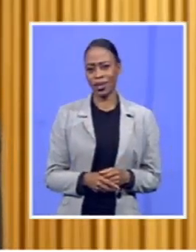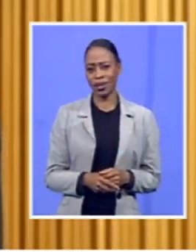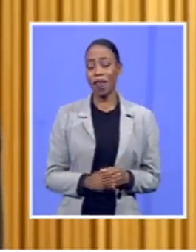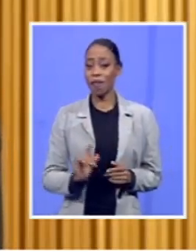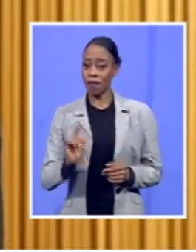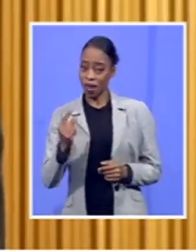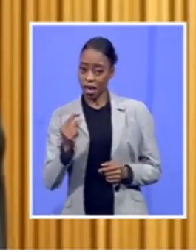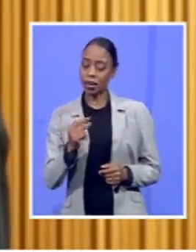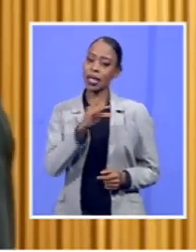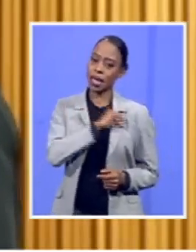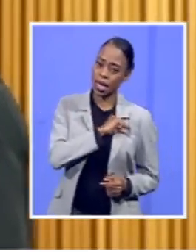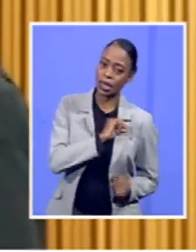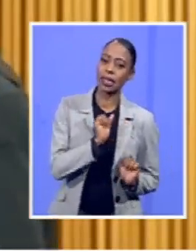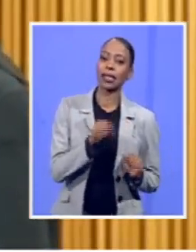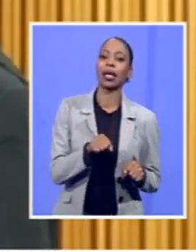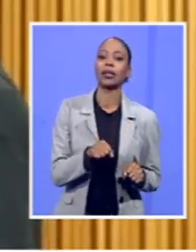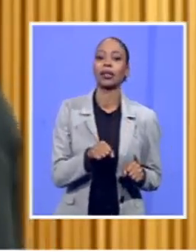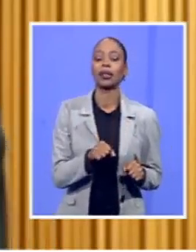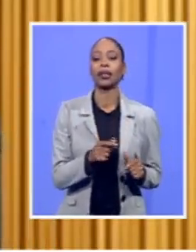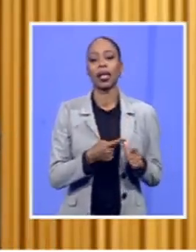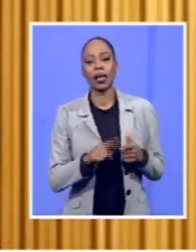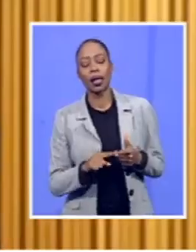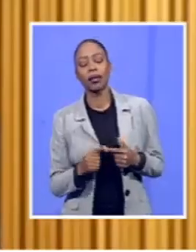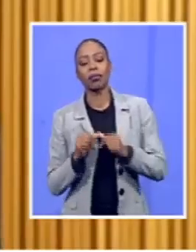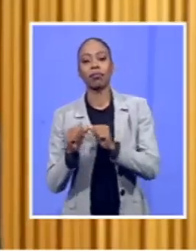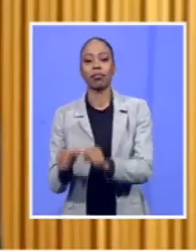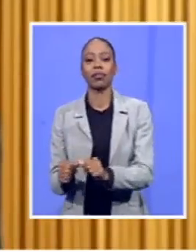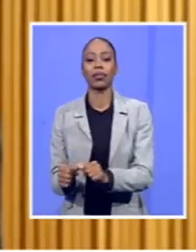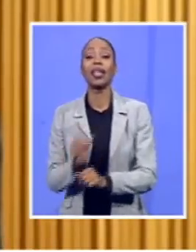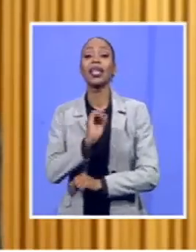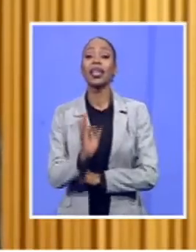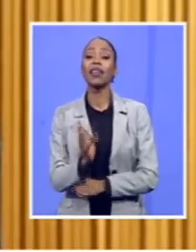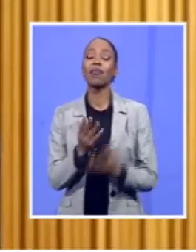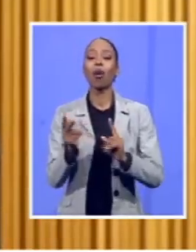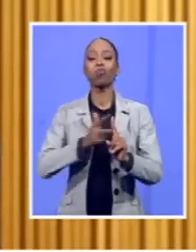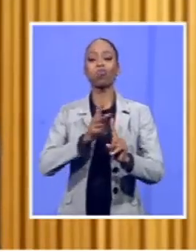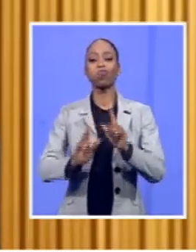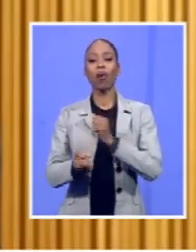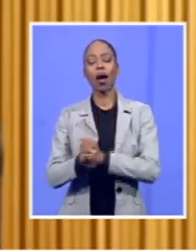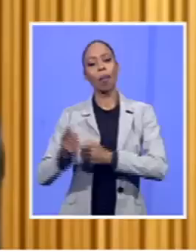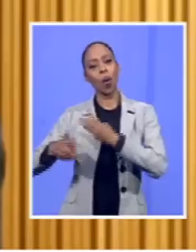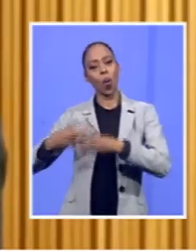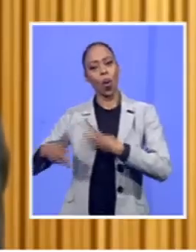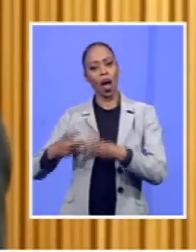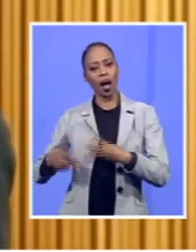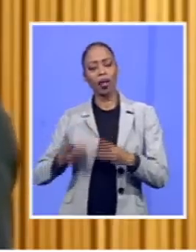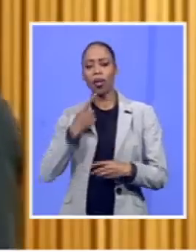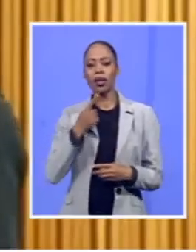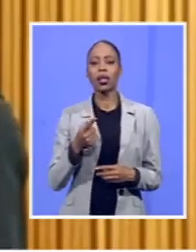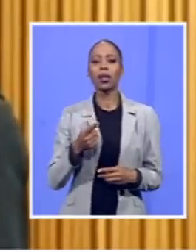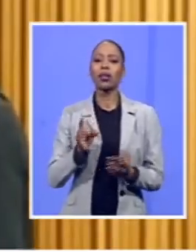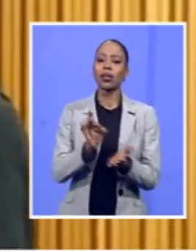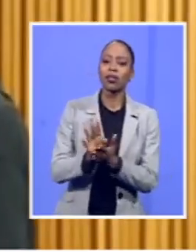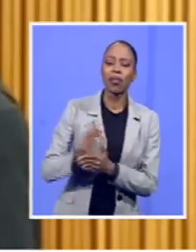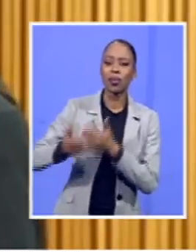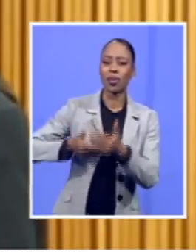anything. I mean, or if you are being taken to a disciplinary hearing at work, they say it's